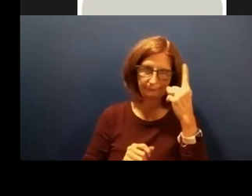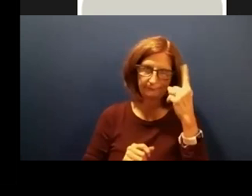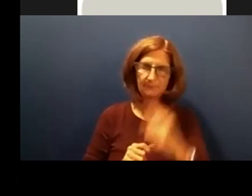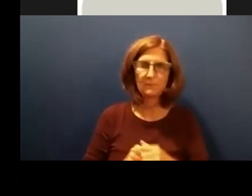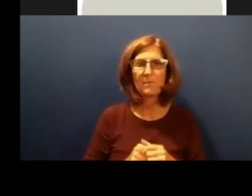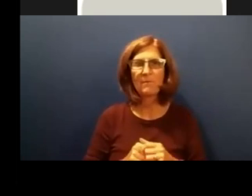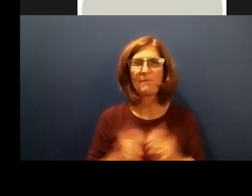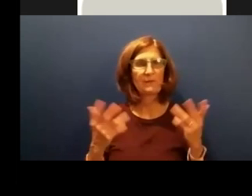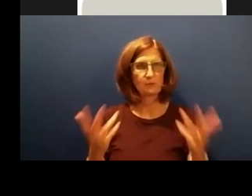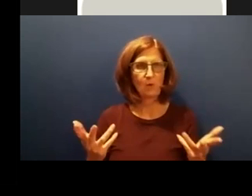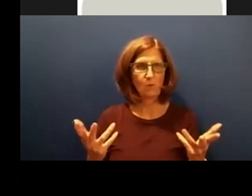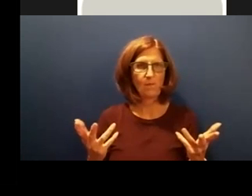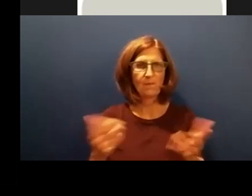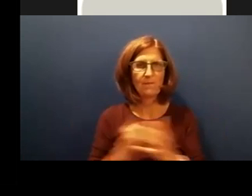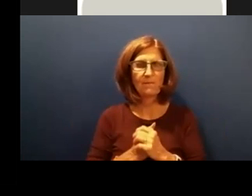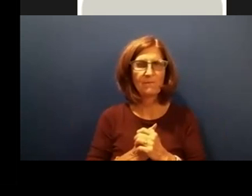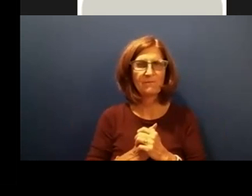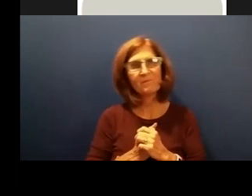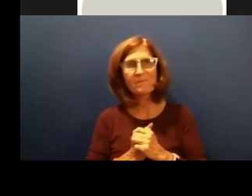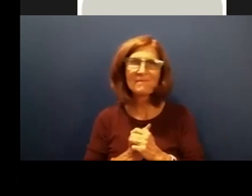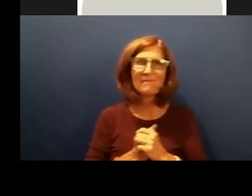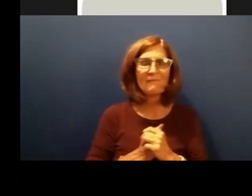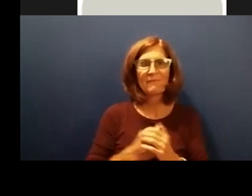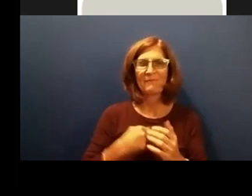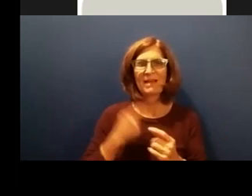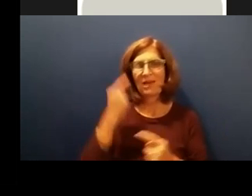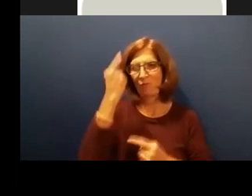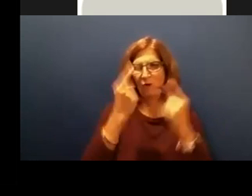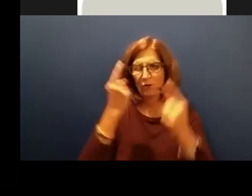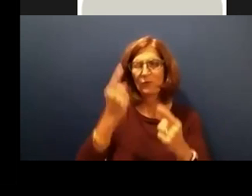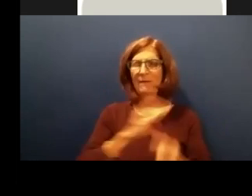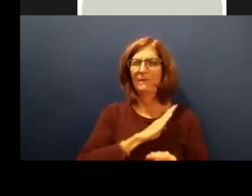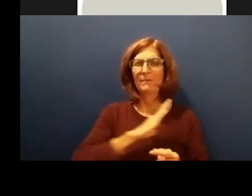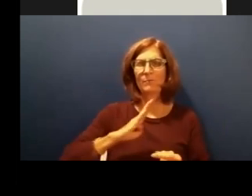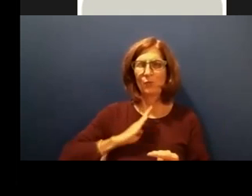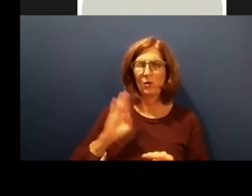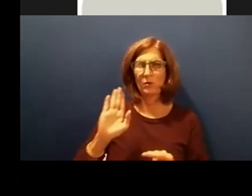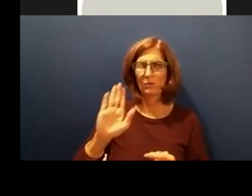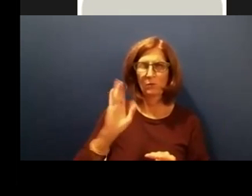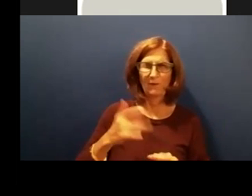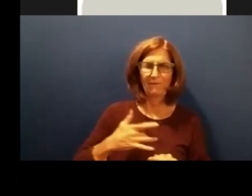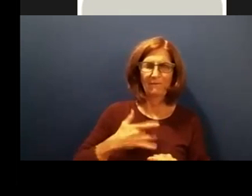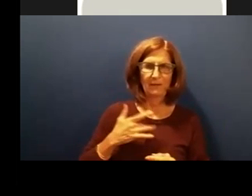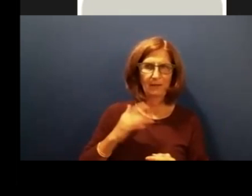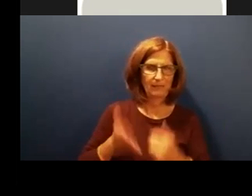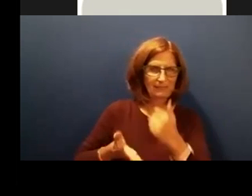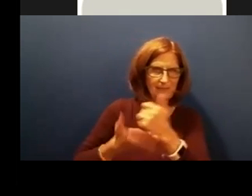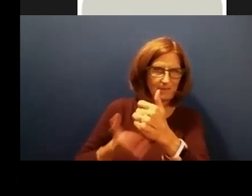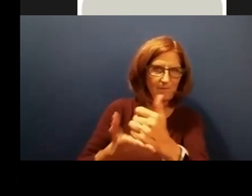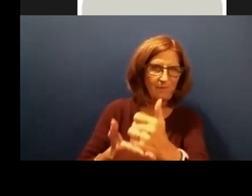So I wonder if it would be helpful for the board to have a